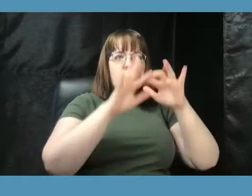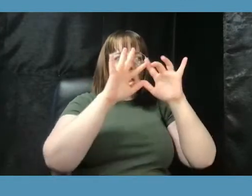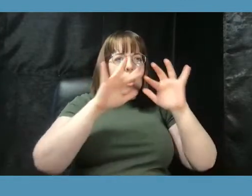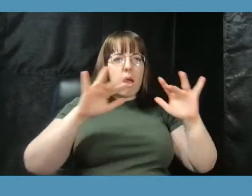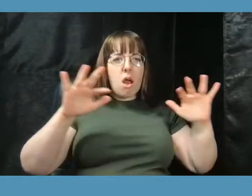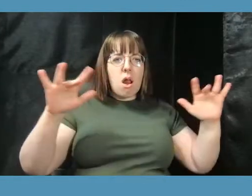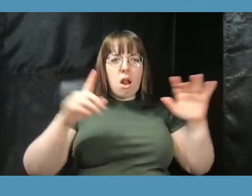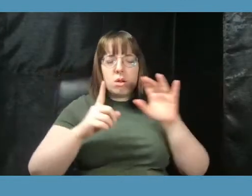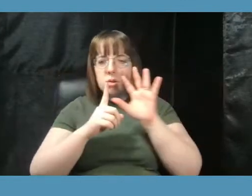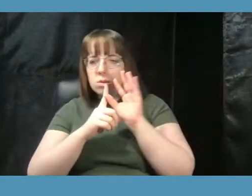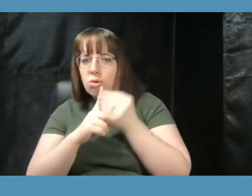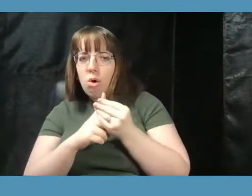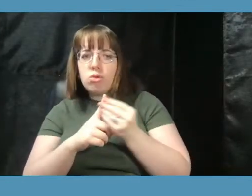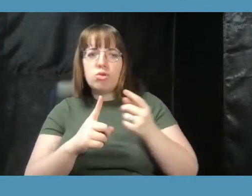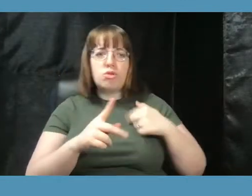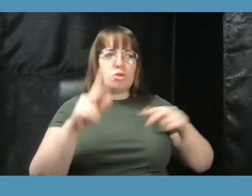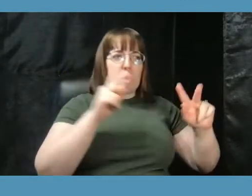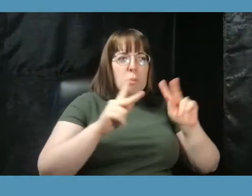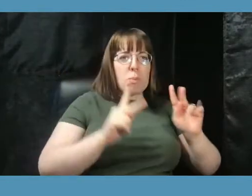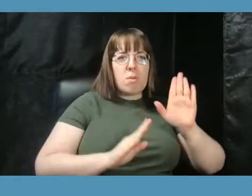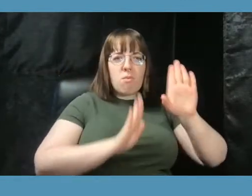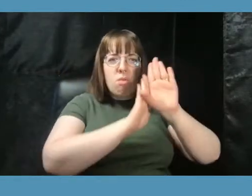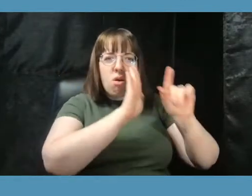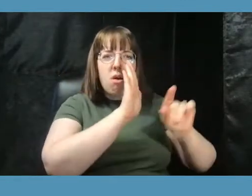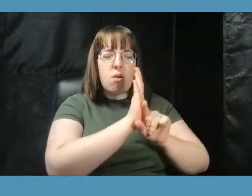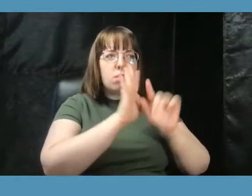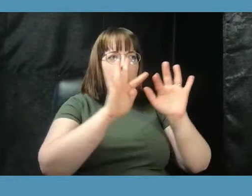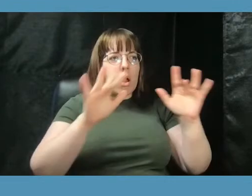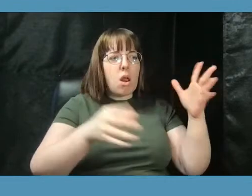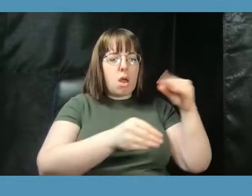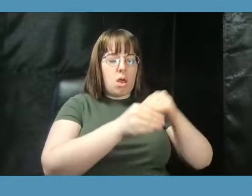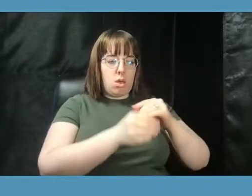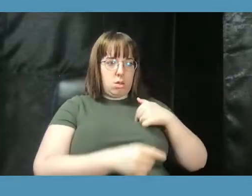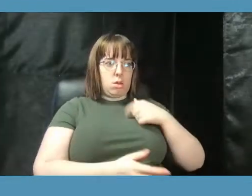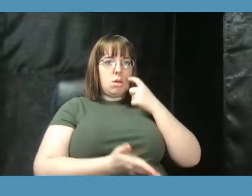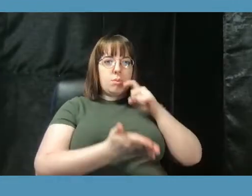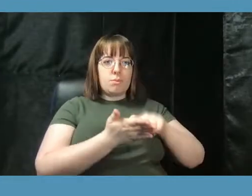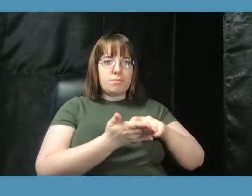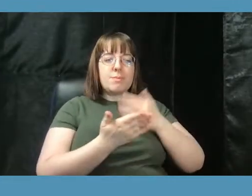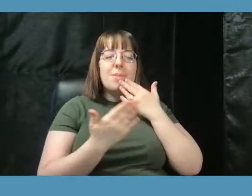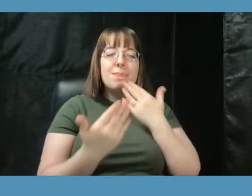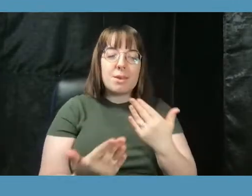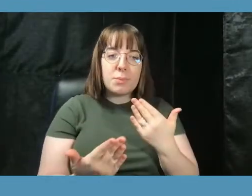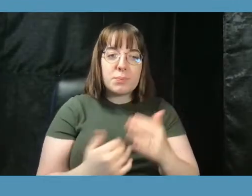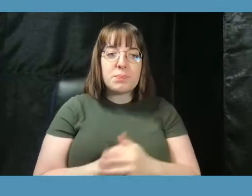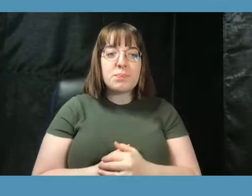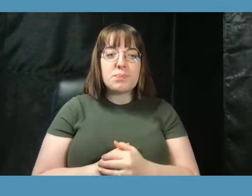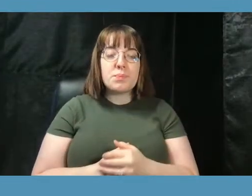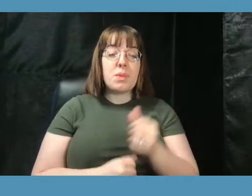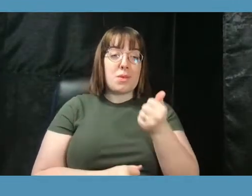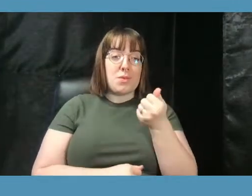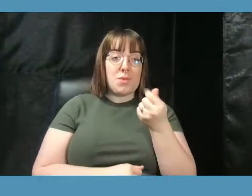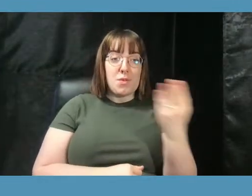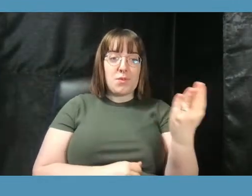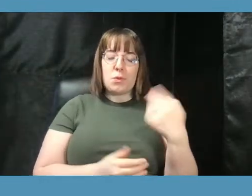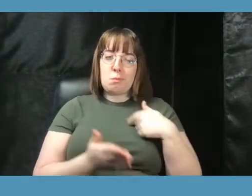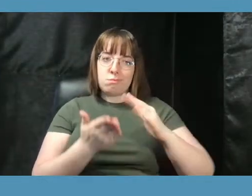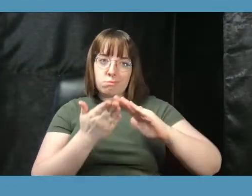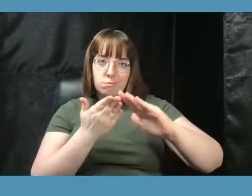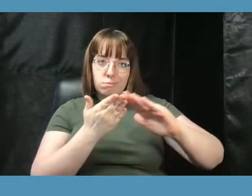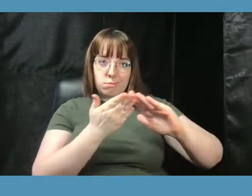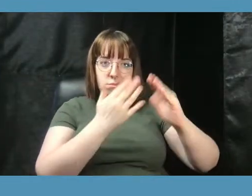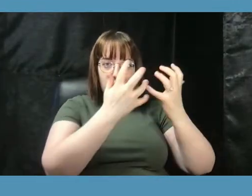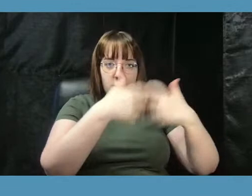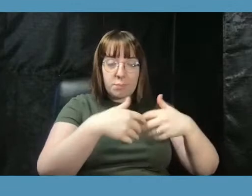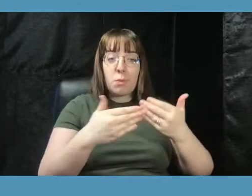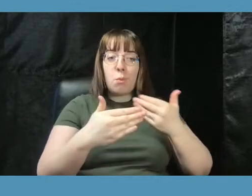form the richness of our world and our profession. Thank you. And now for just a few housekeeping notes before we